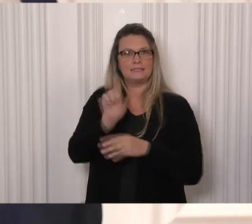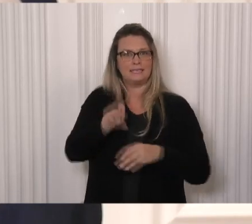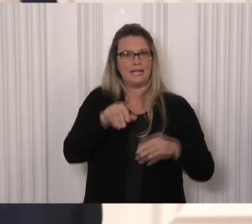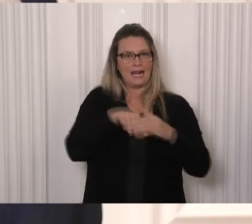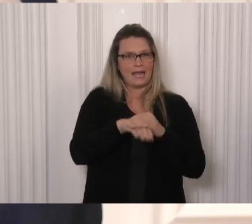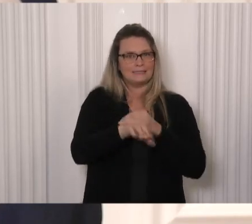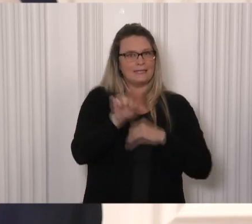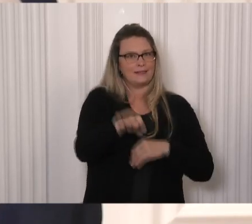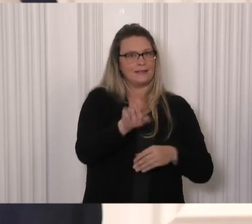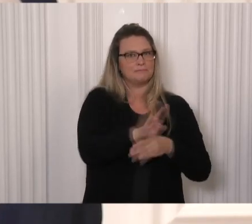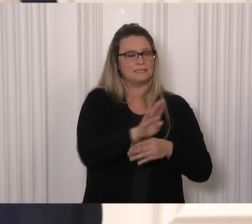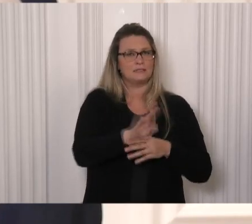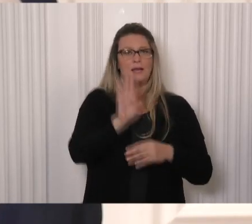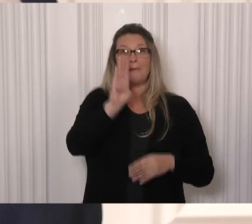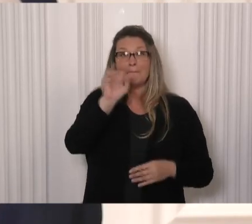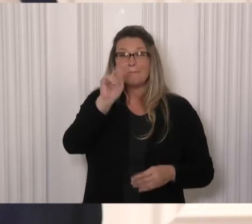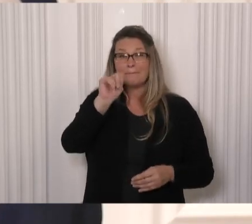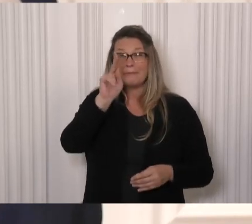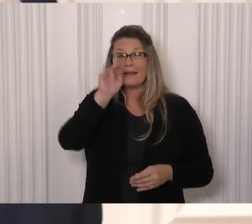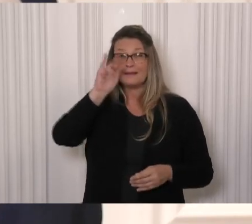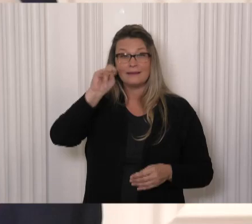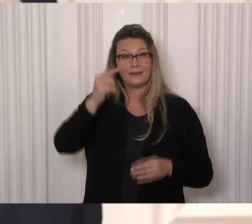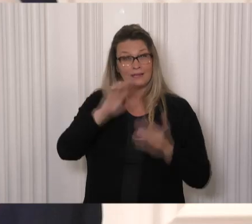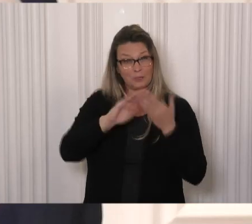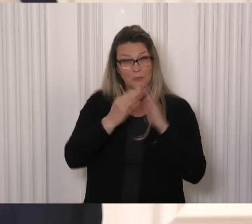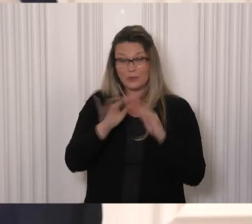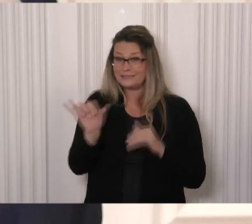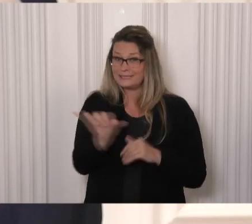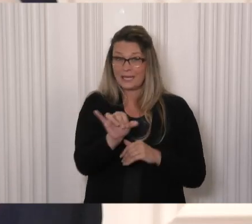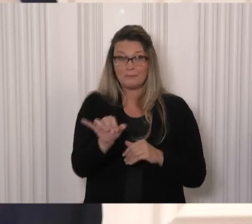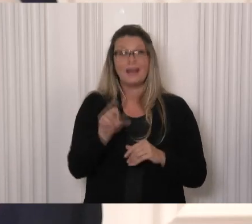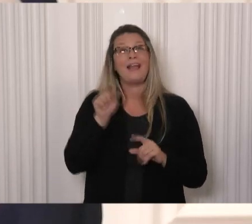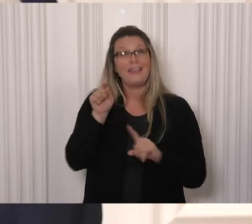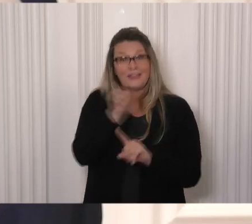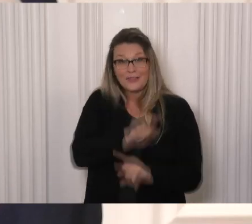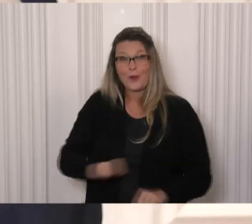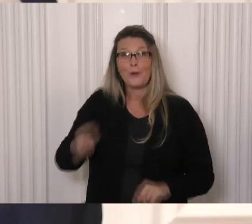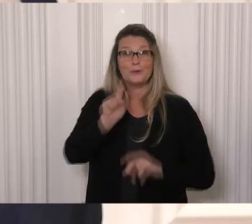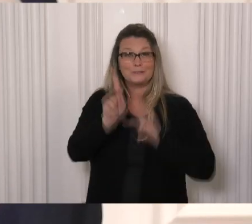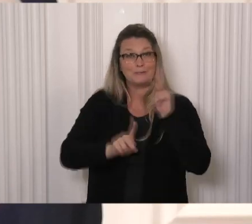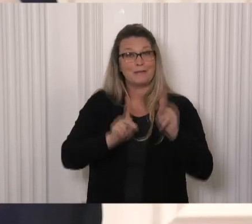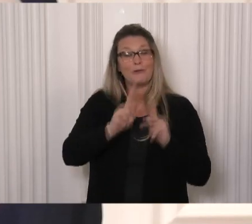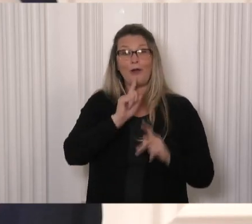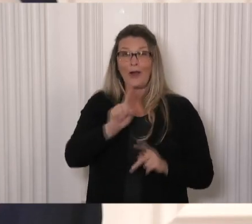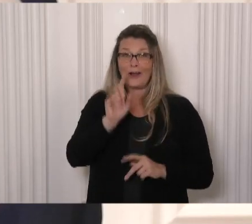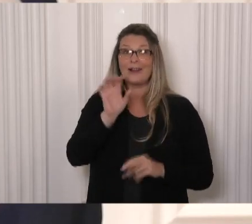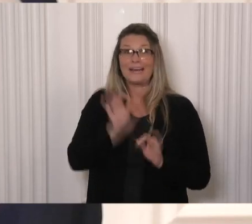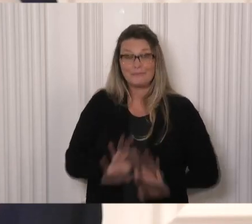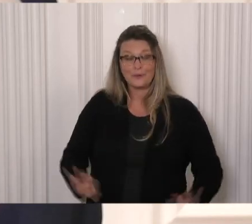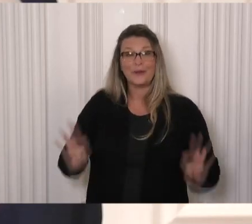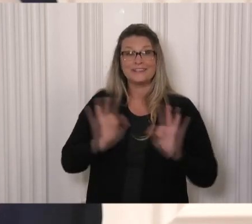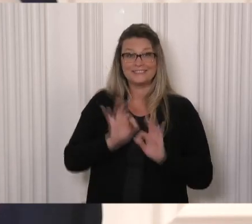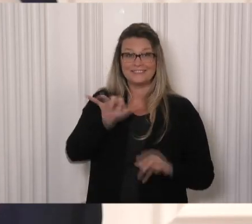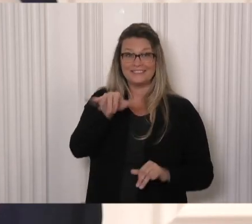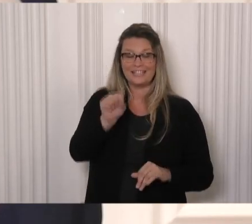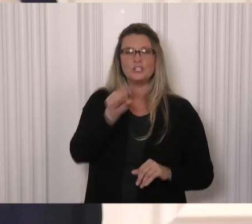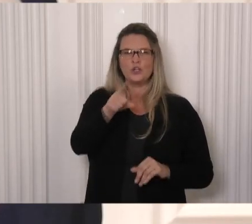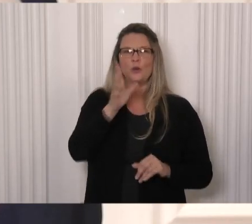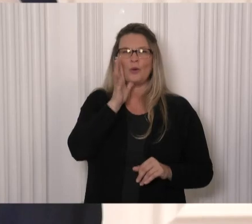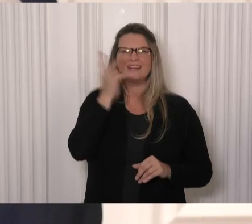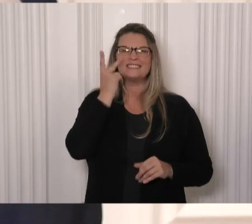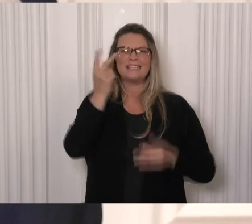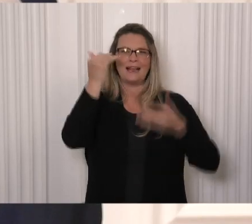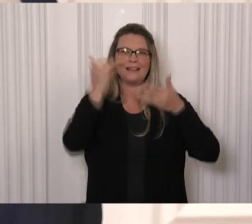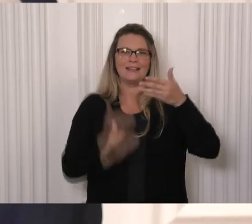banking community and on and on and on, those people are essentials. And so you'll see the list on our website